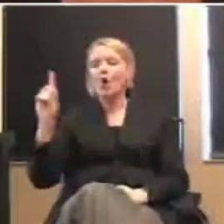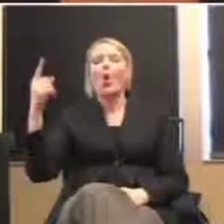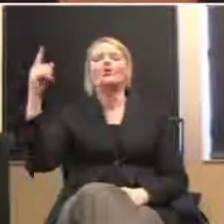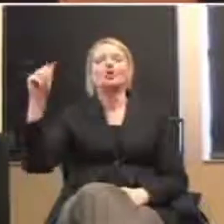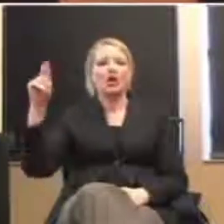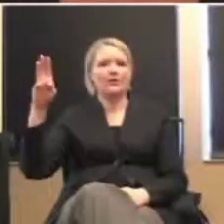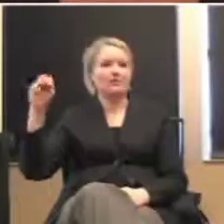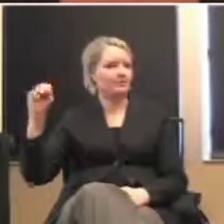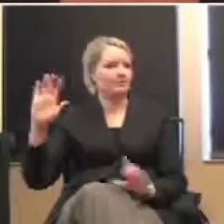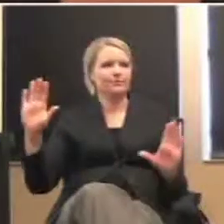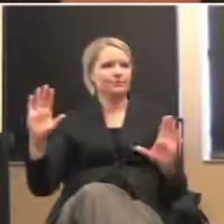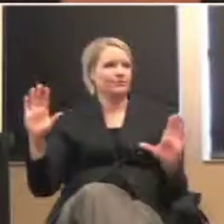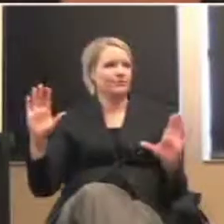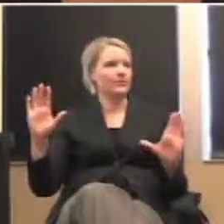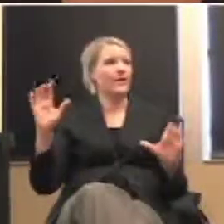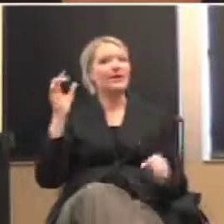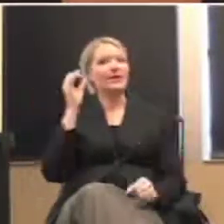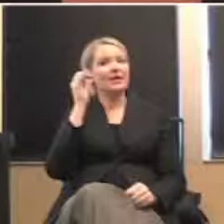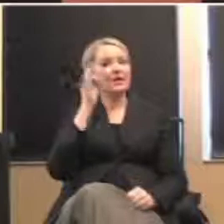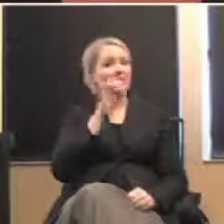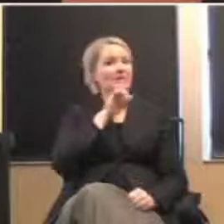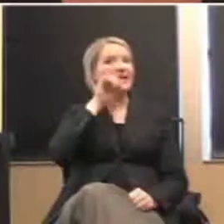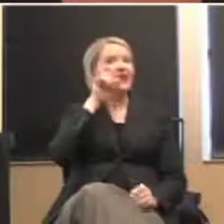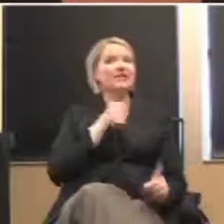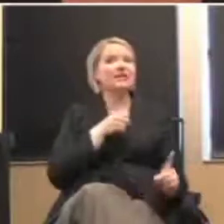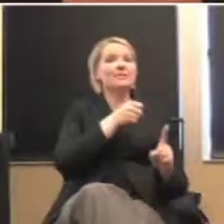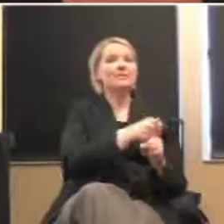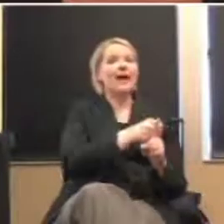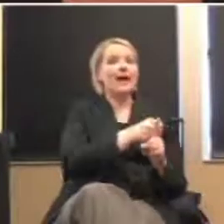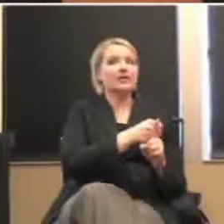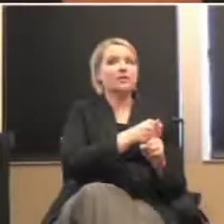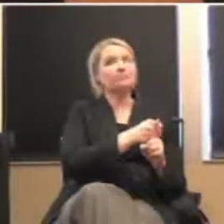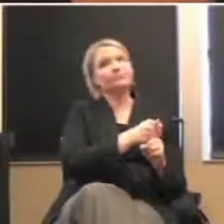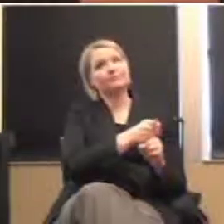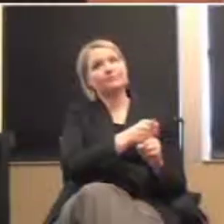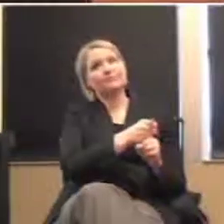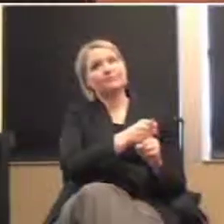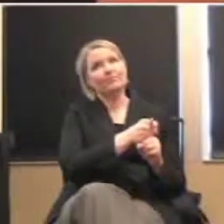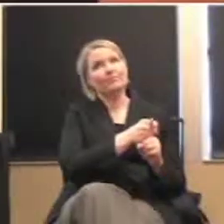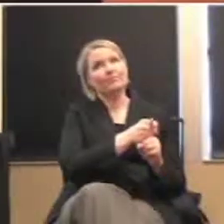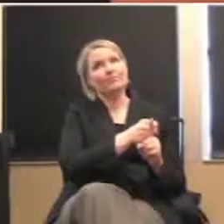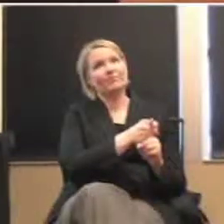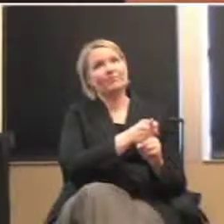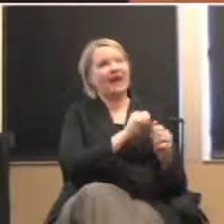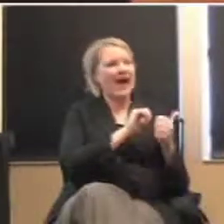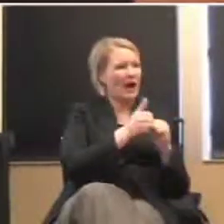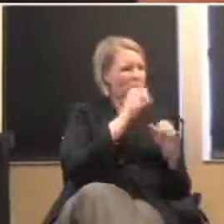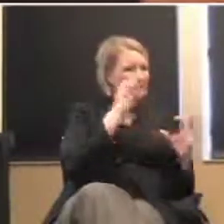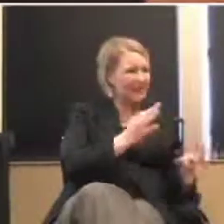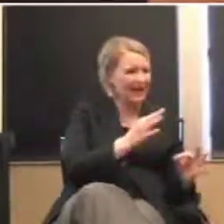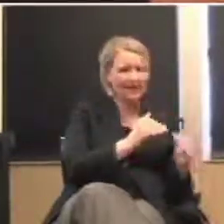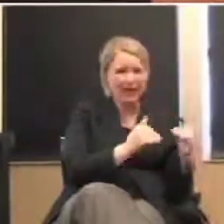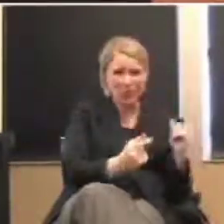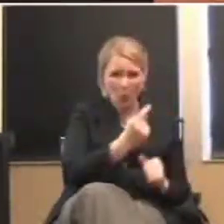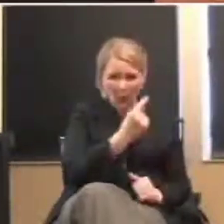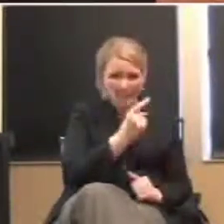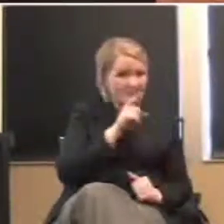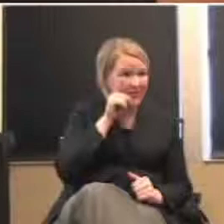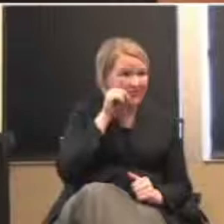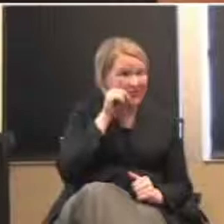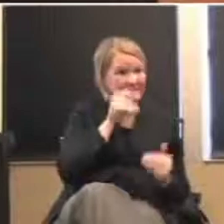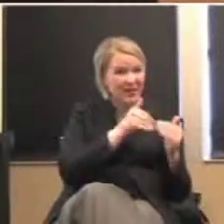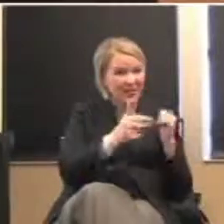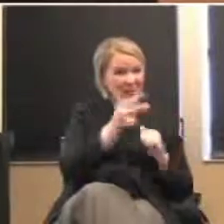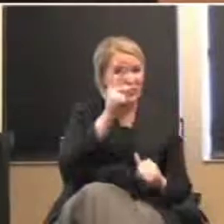autism. But if deafness is what's impacting, how do you decide, is that a level 1 with deafness? Is that a level 3